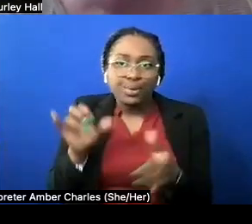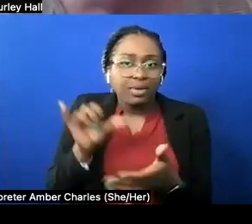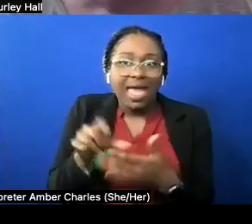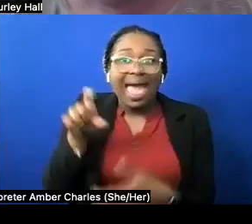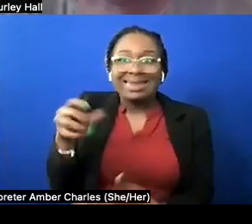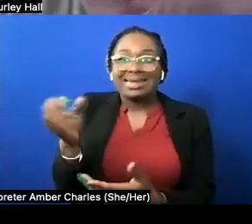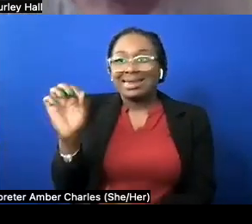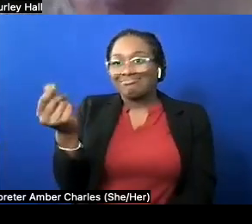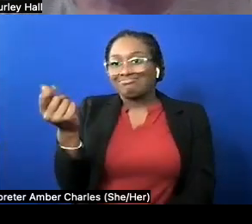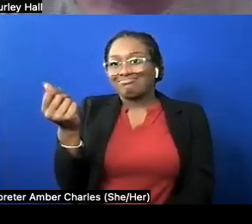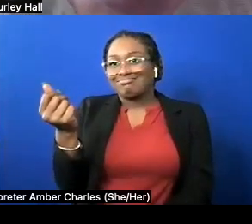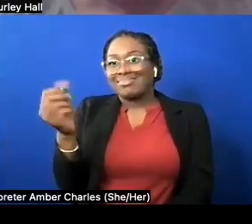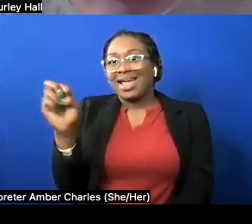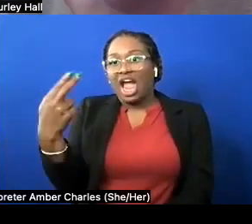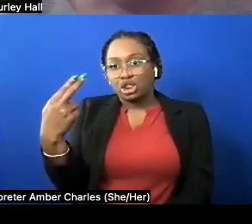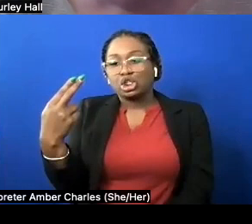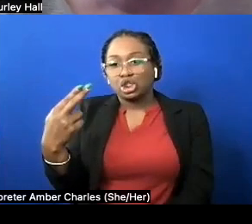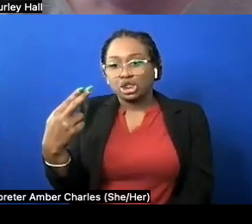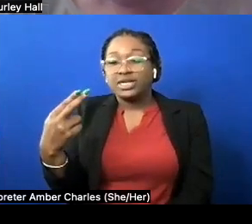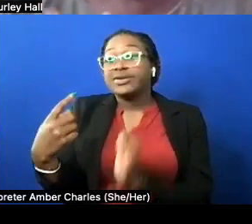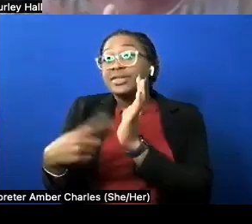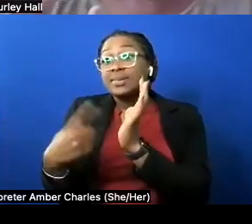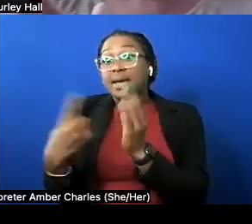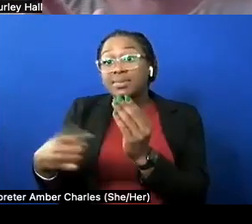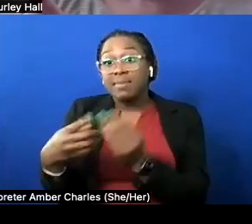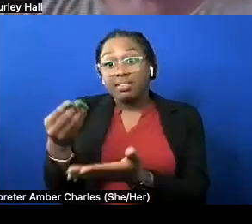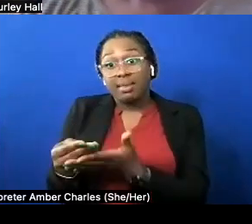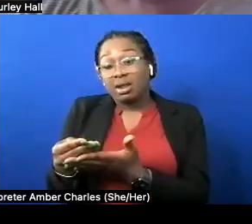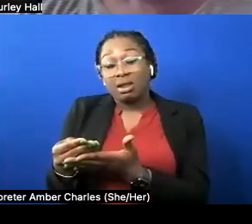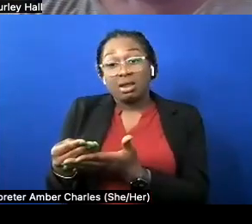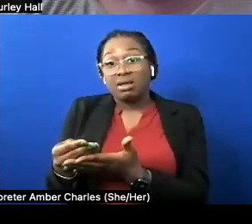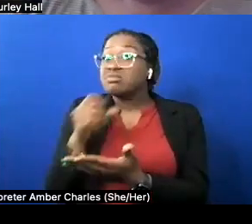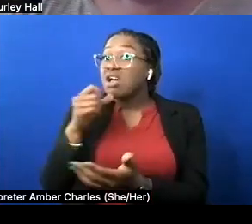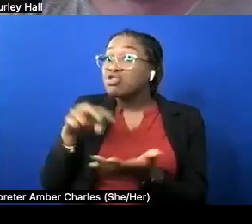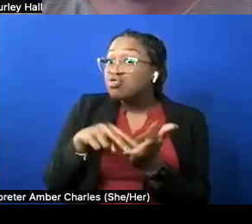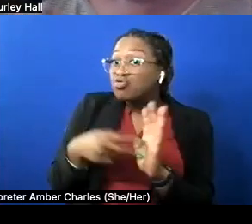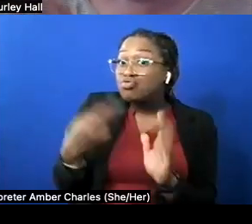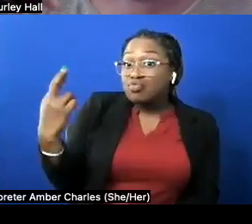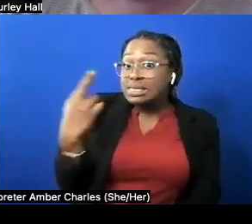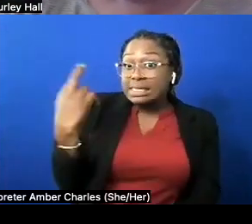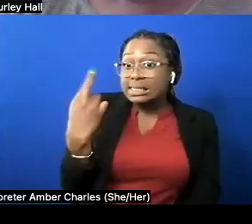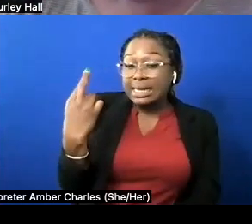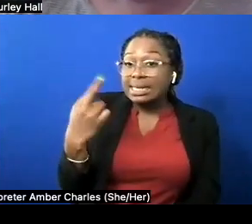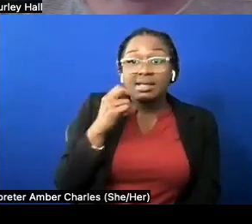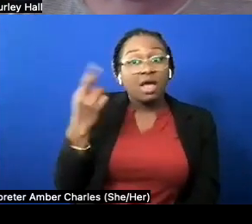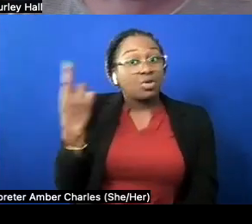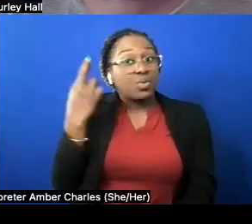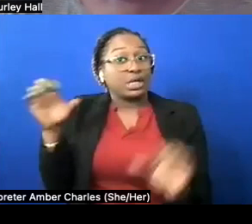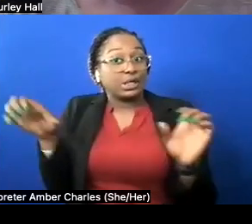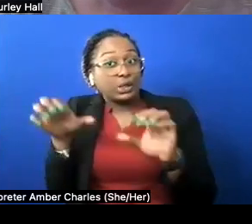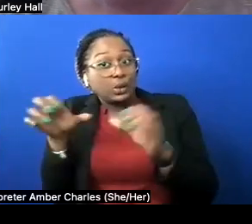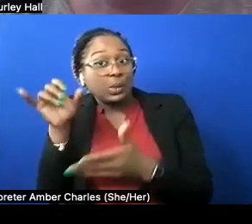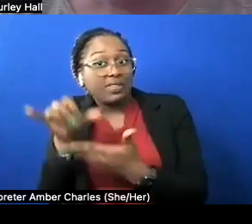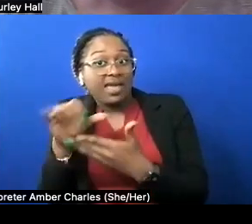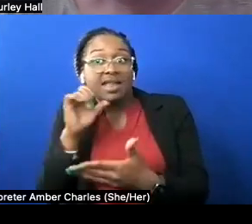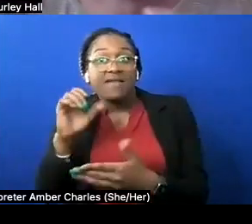cash. So sometimes it's about the money. You know, we may not, it's not the reason. It's not the reason for doing things. It's not the reason for